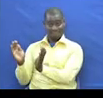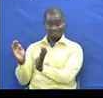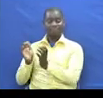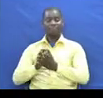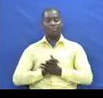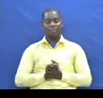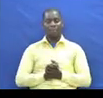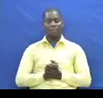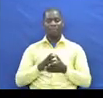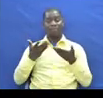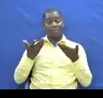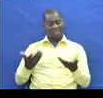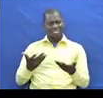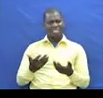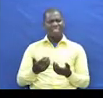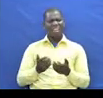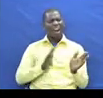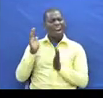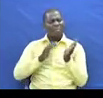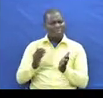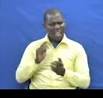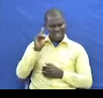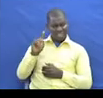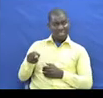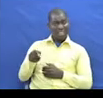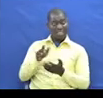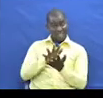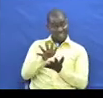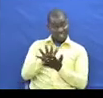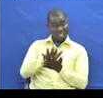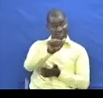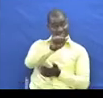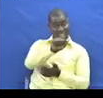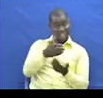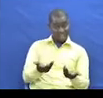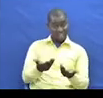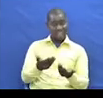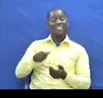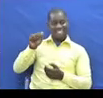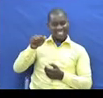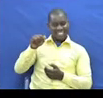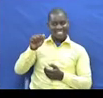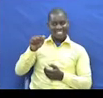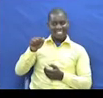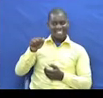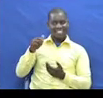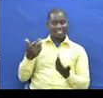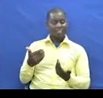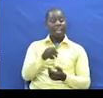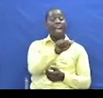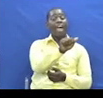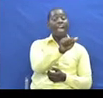Y. Is there any other ordered pair from the first illustration? Yes, there is.